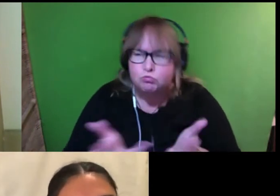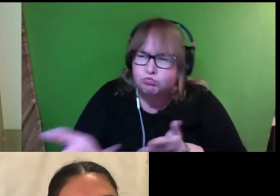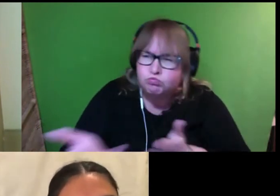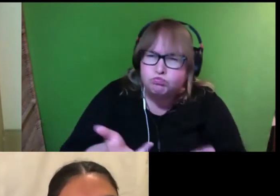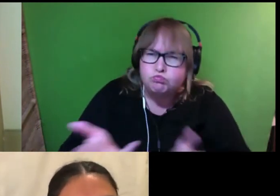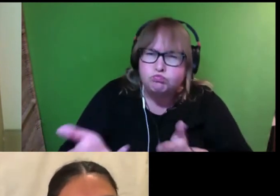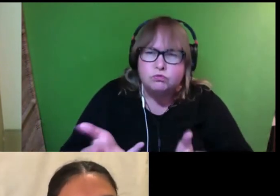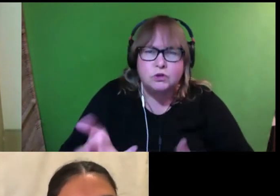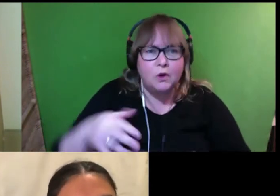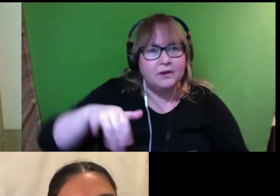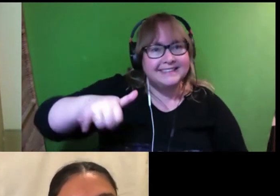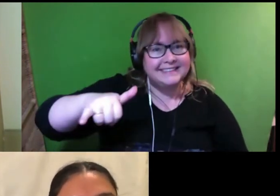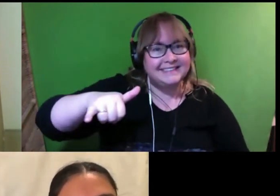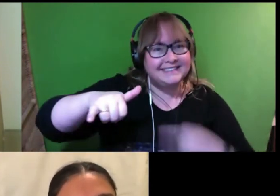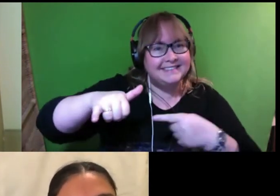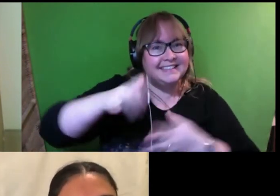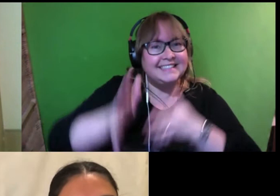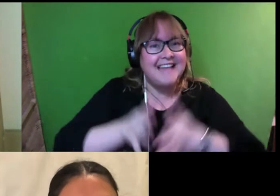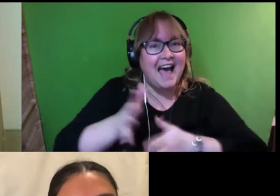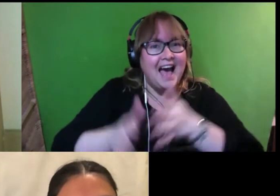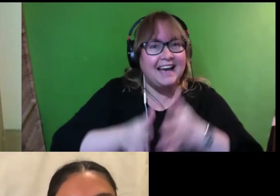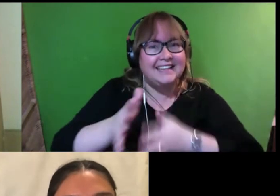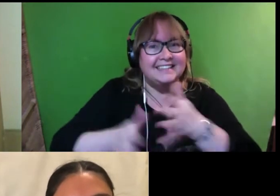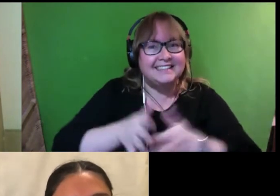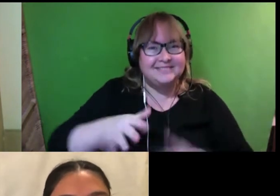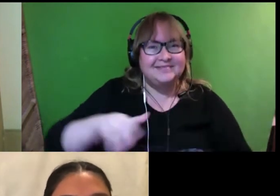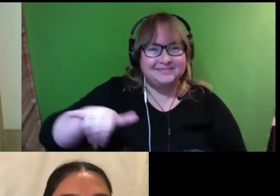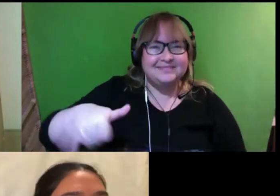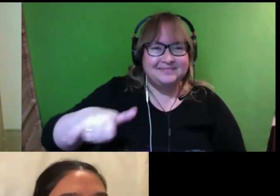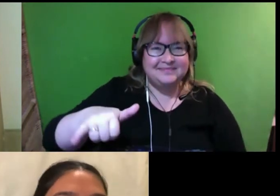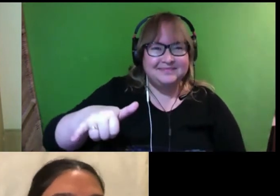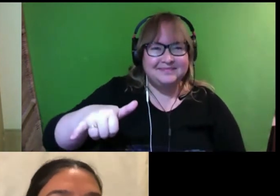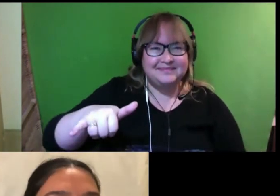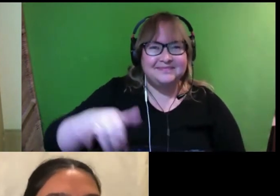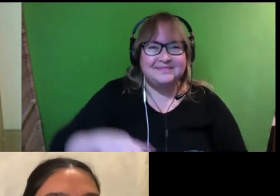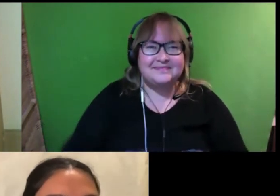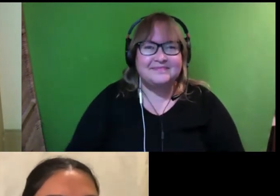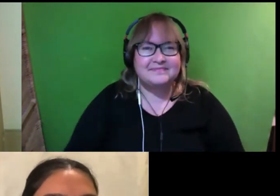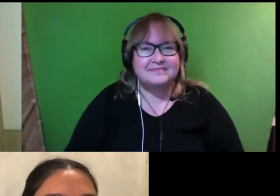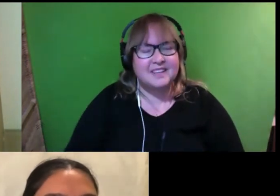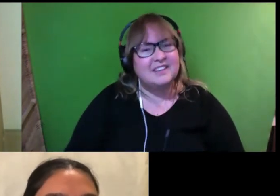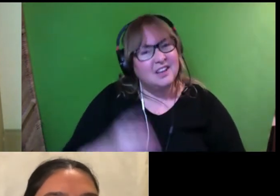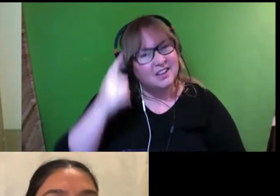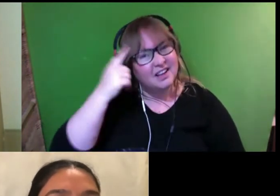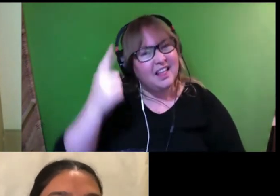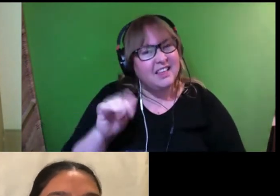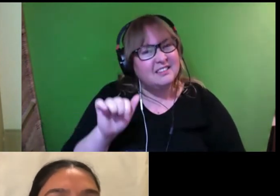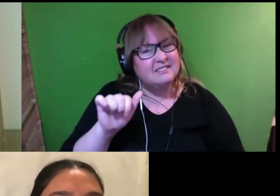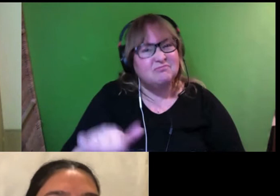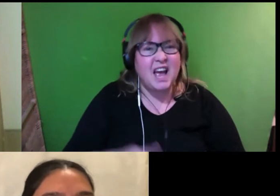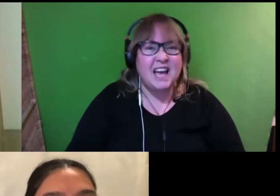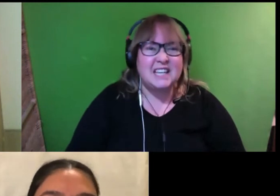the signal, that it's like between 2 points. That's how I kind of see it, is that it's